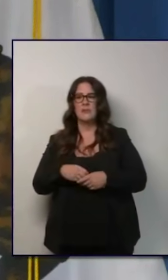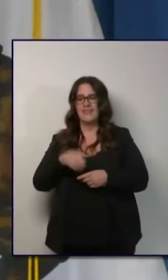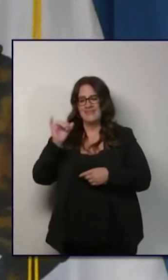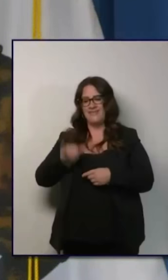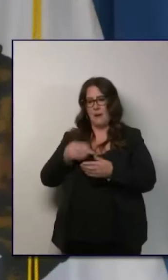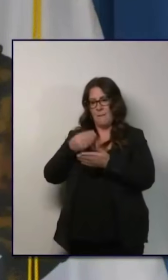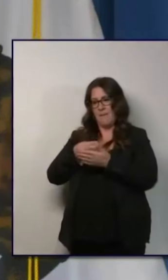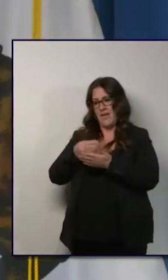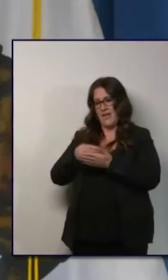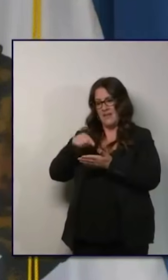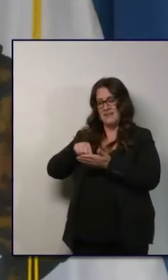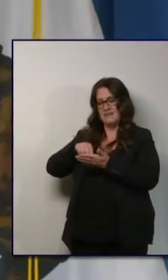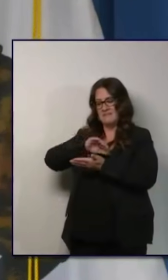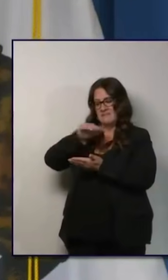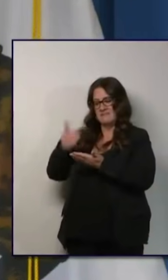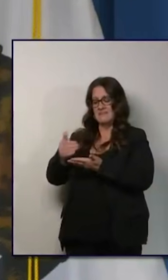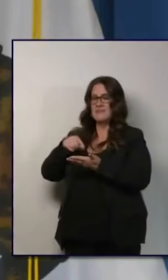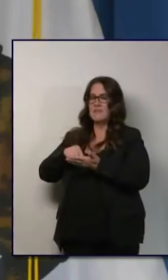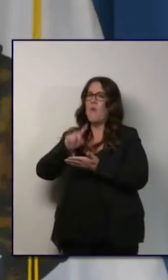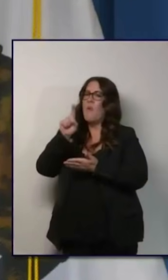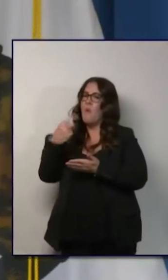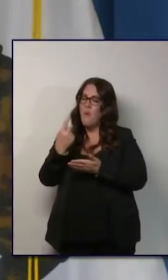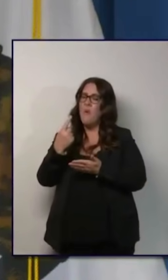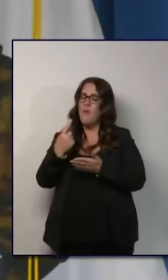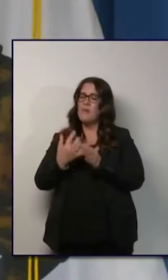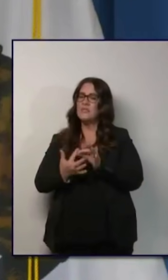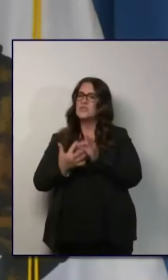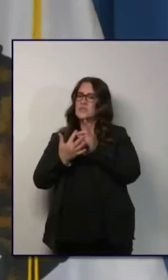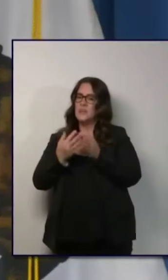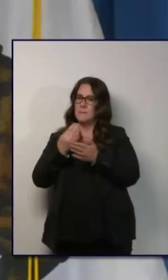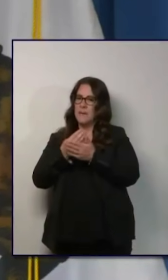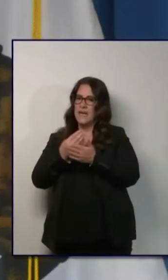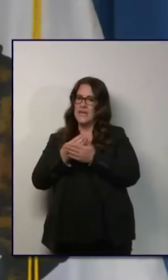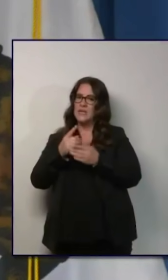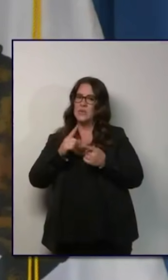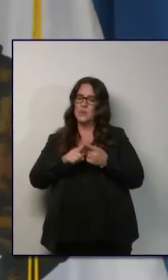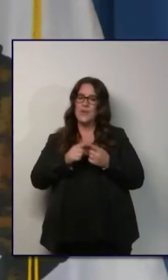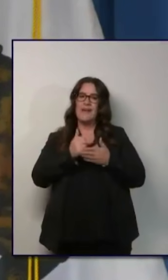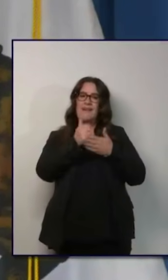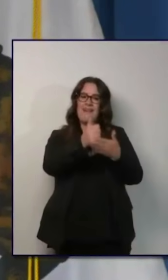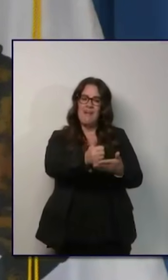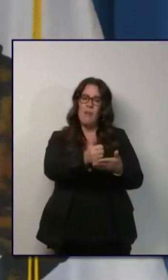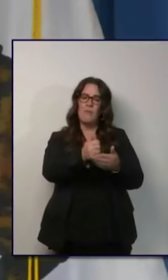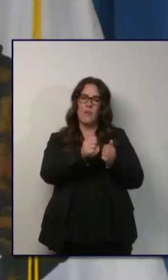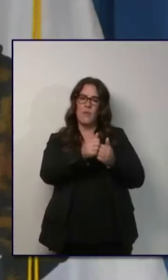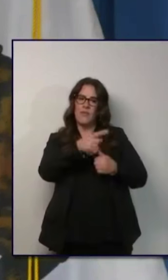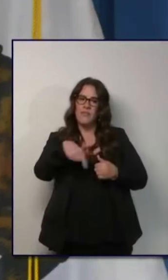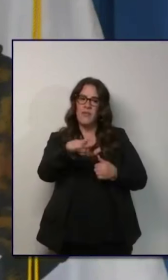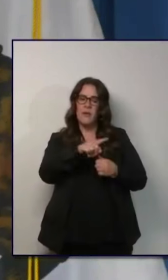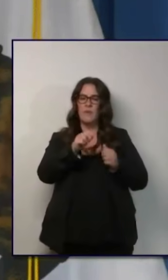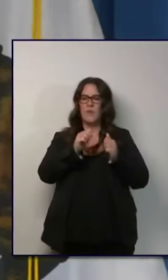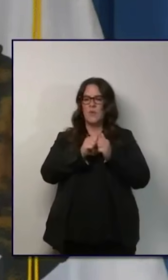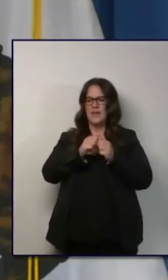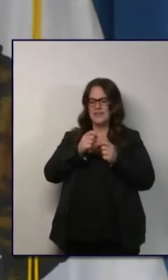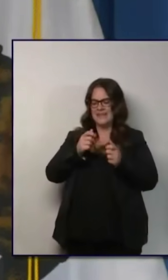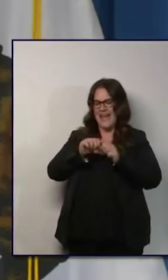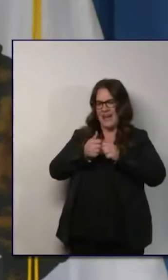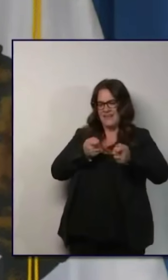money to substantively address some of the short-term anxiety. That's $4.4 billion.